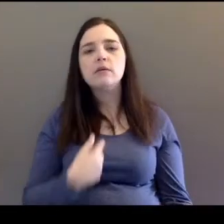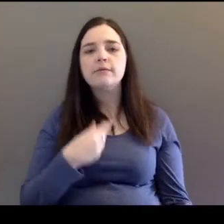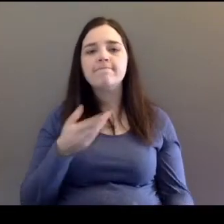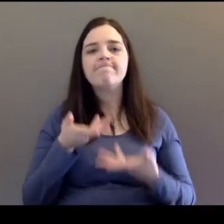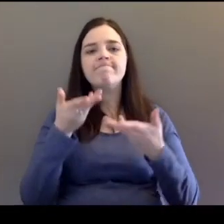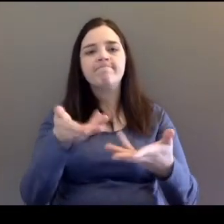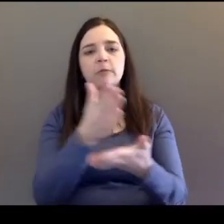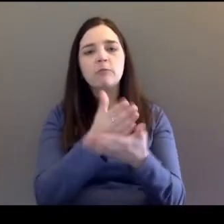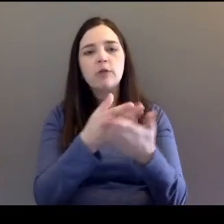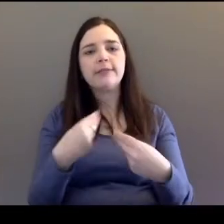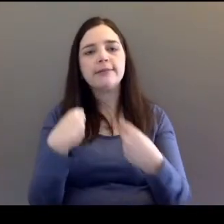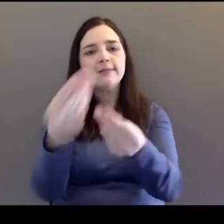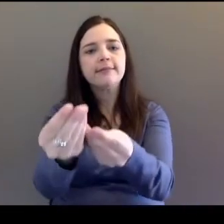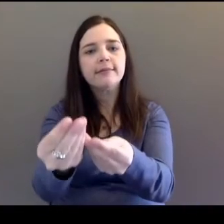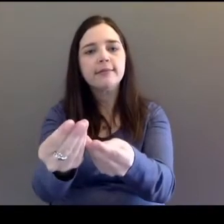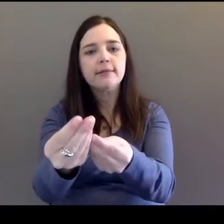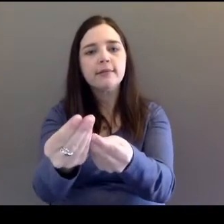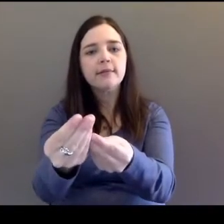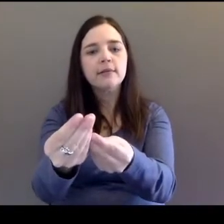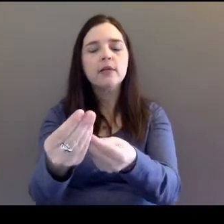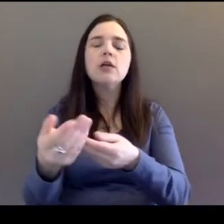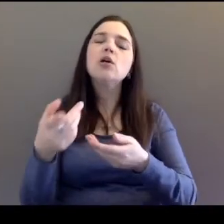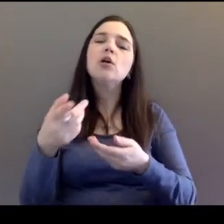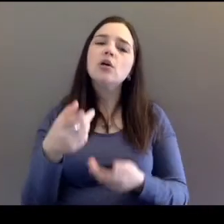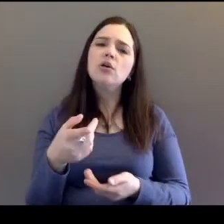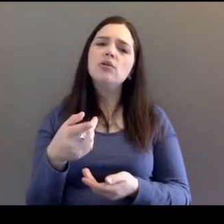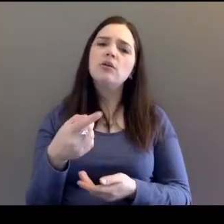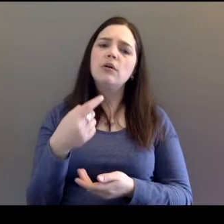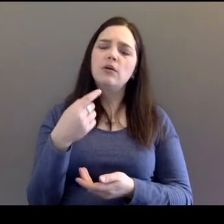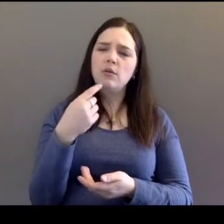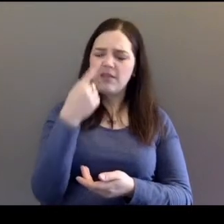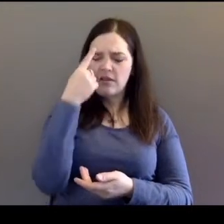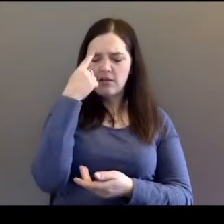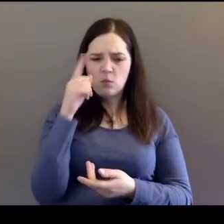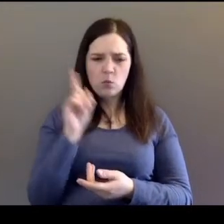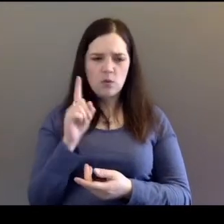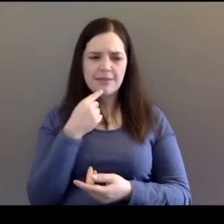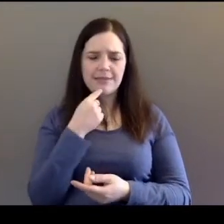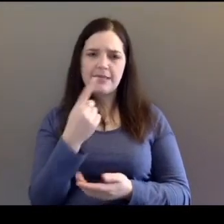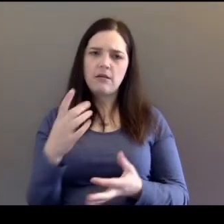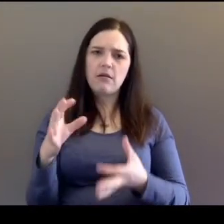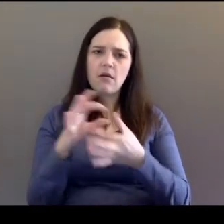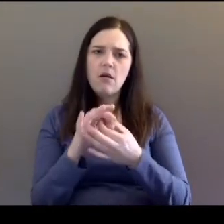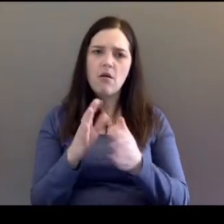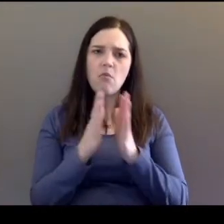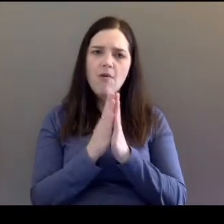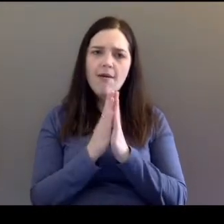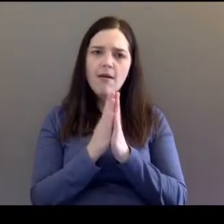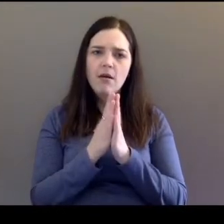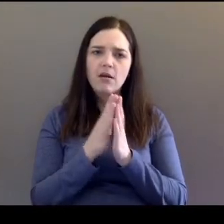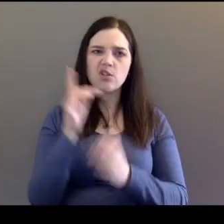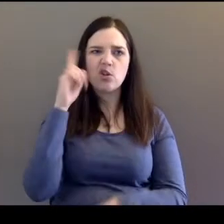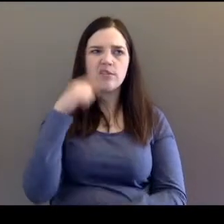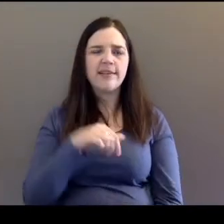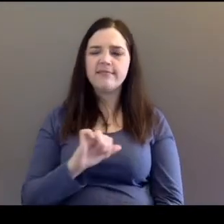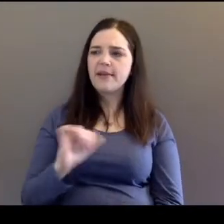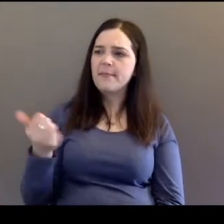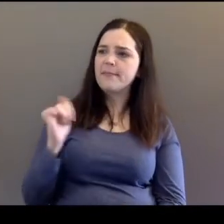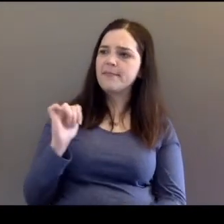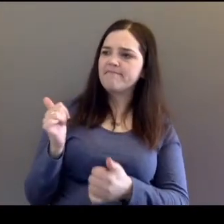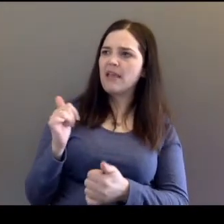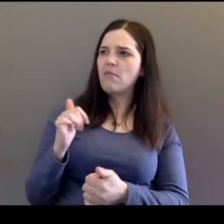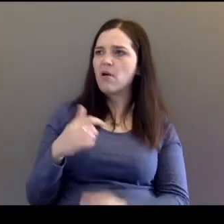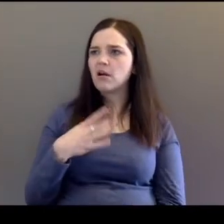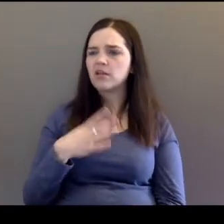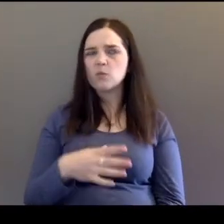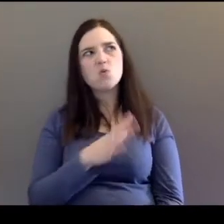he wants. And we look at this and we think, what does that tell us about prayer? Is that telling us that God's like a mean neighbor who doesn't want to give